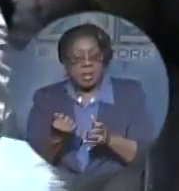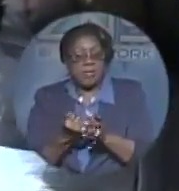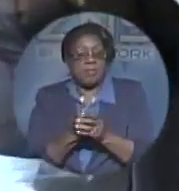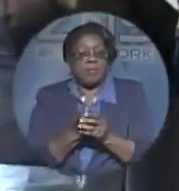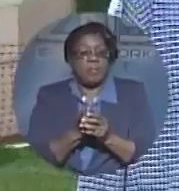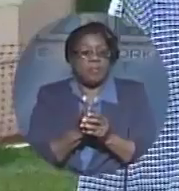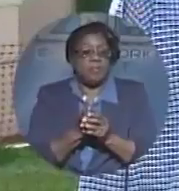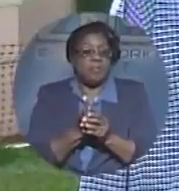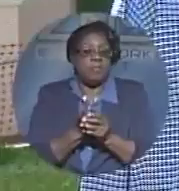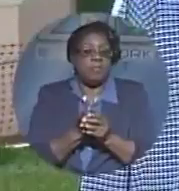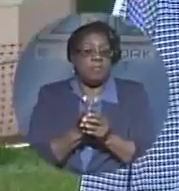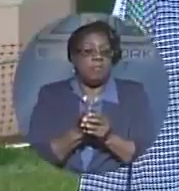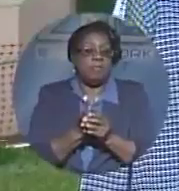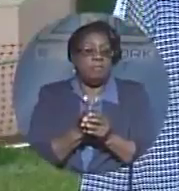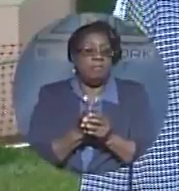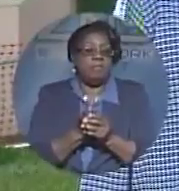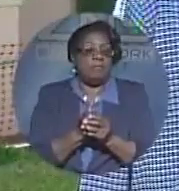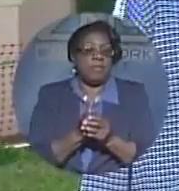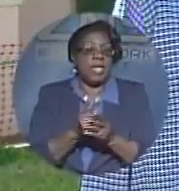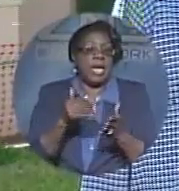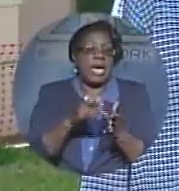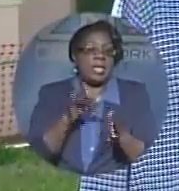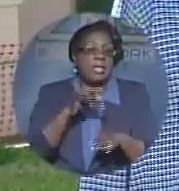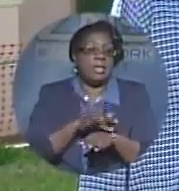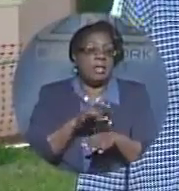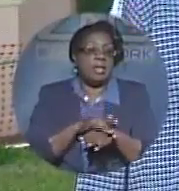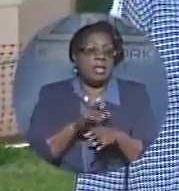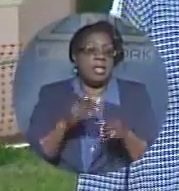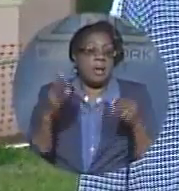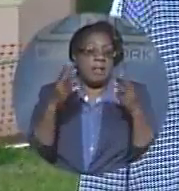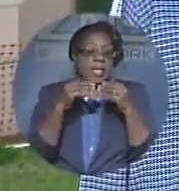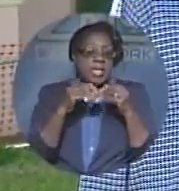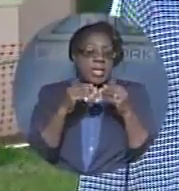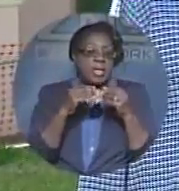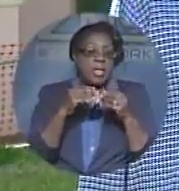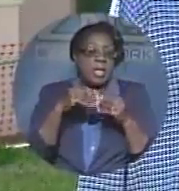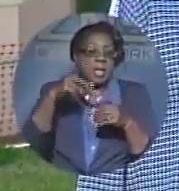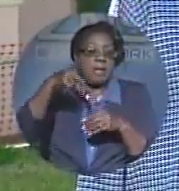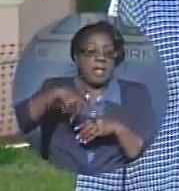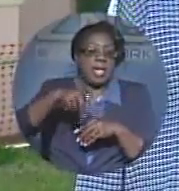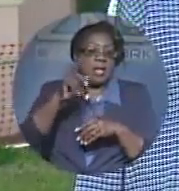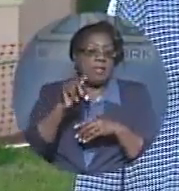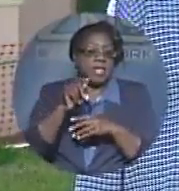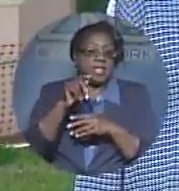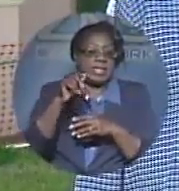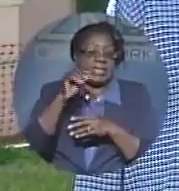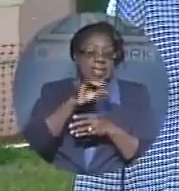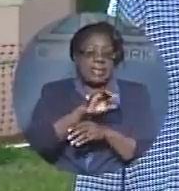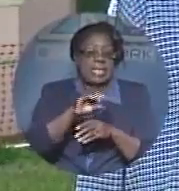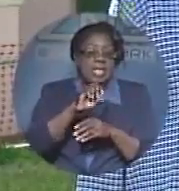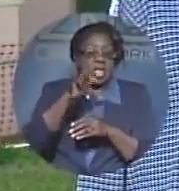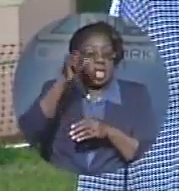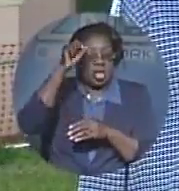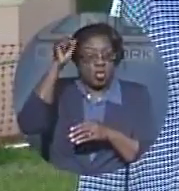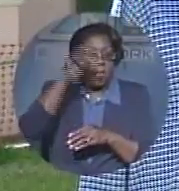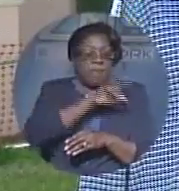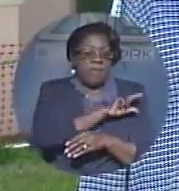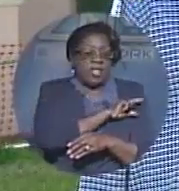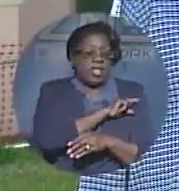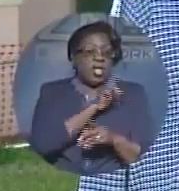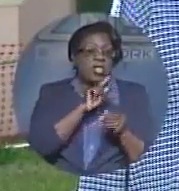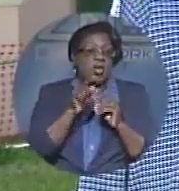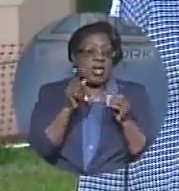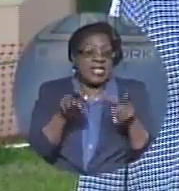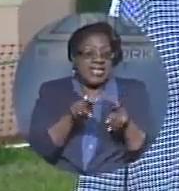mediation. At an earlier press conference, PLP Senator Jerome Fitzgerald aired similar concerns.